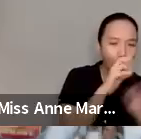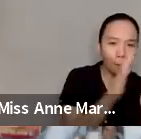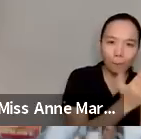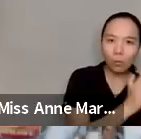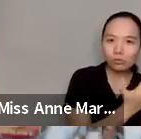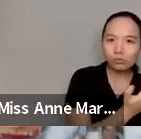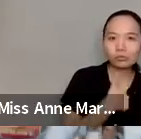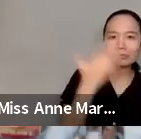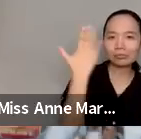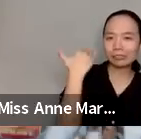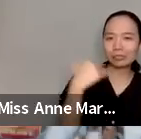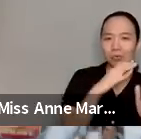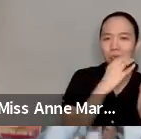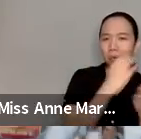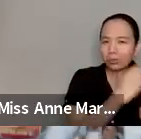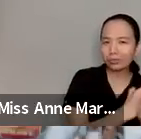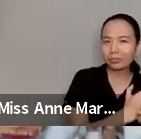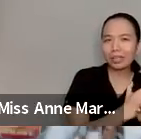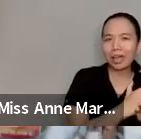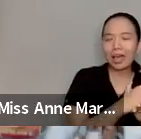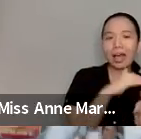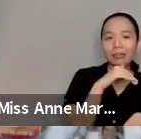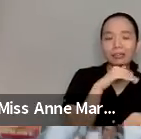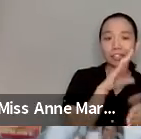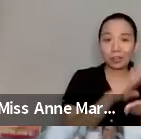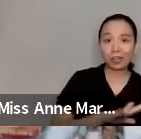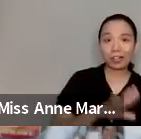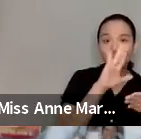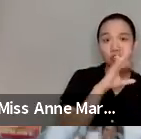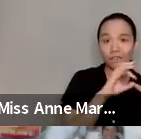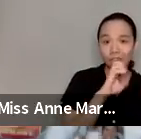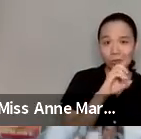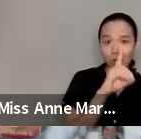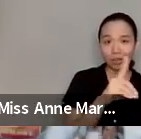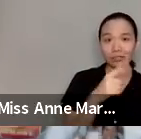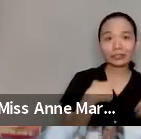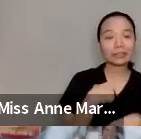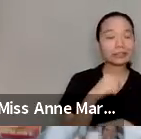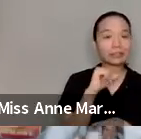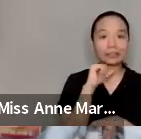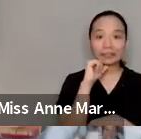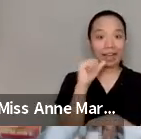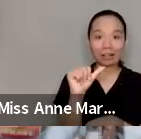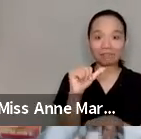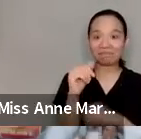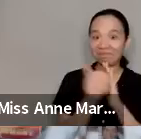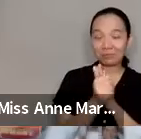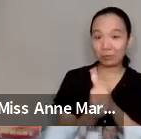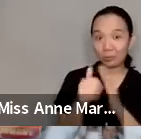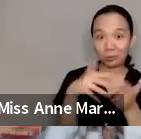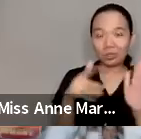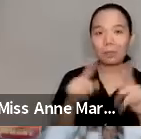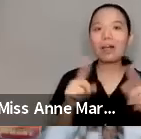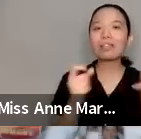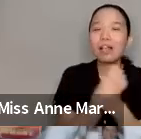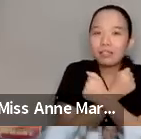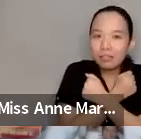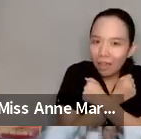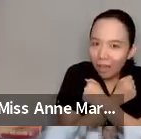major courses at the College of Education. I was not an A student, but I loved